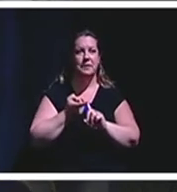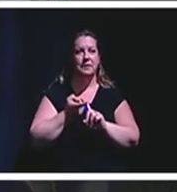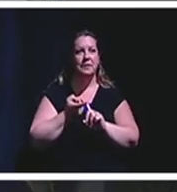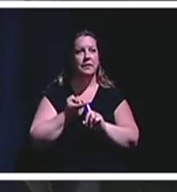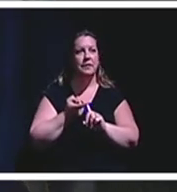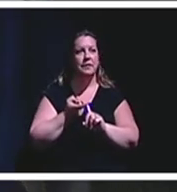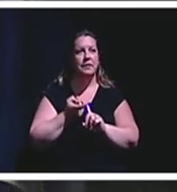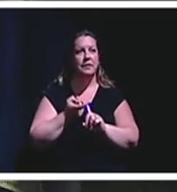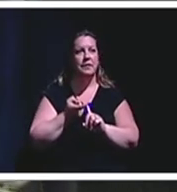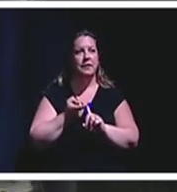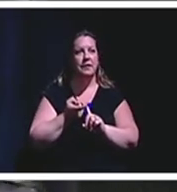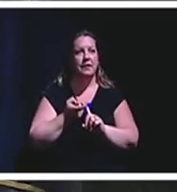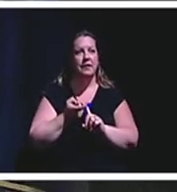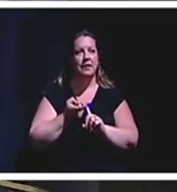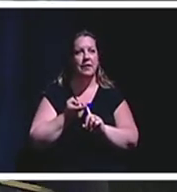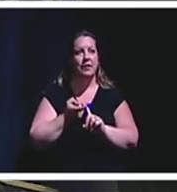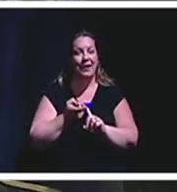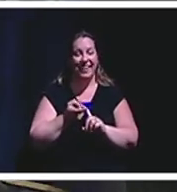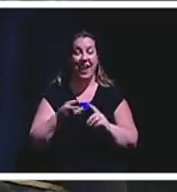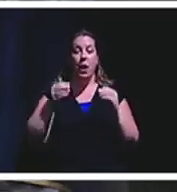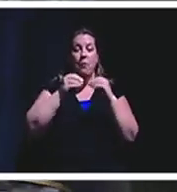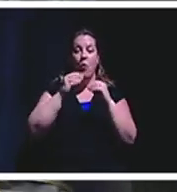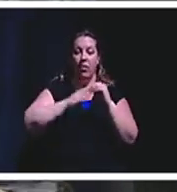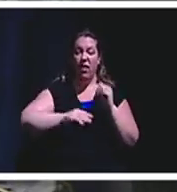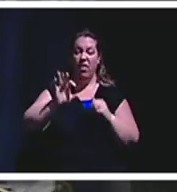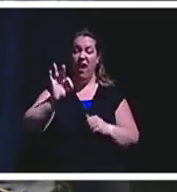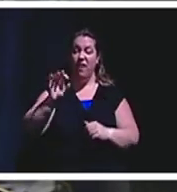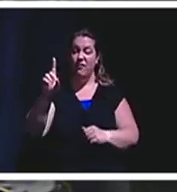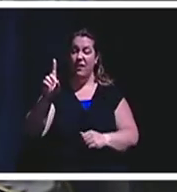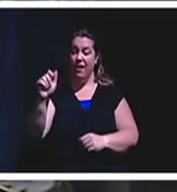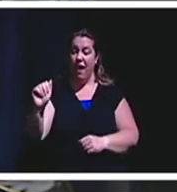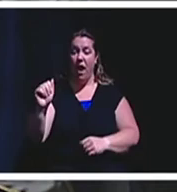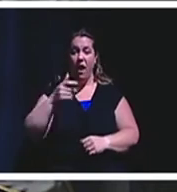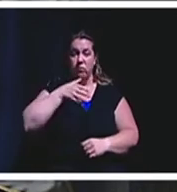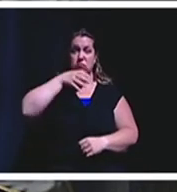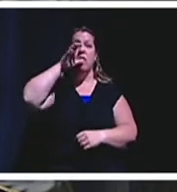the FDA allowed amount of Red Bull.